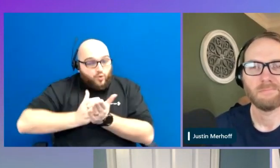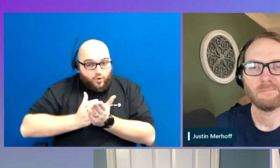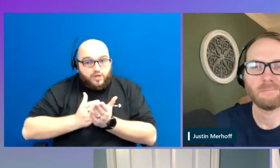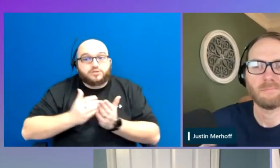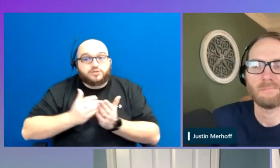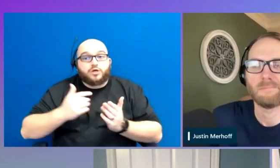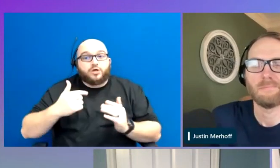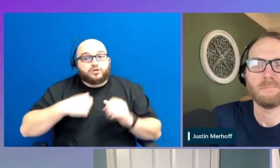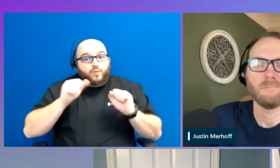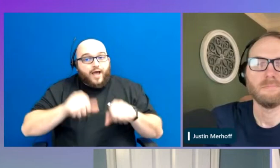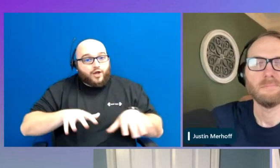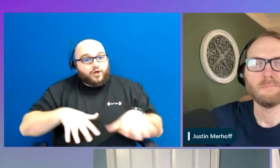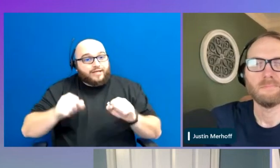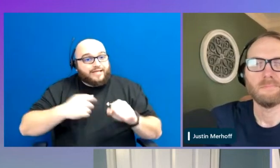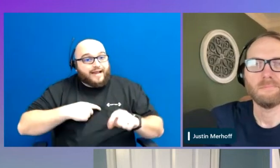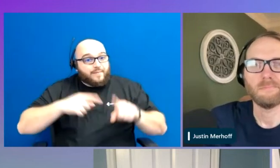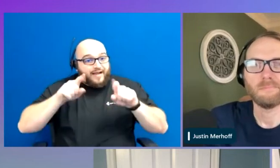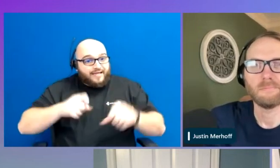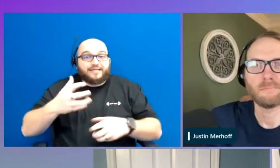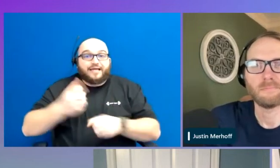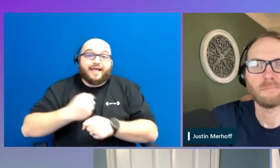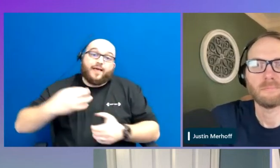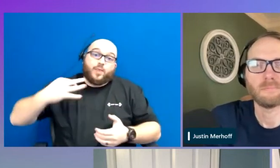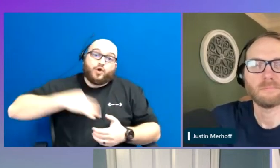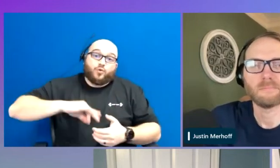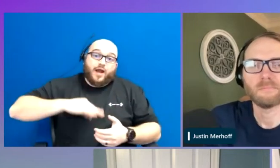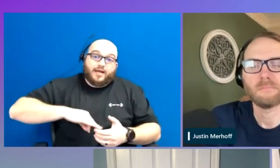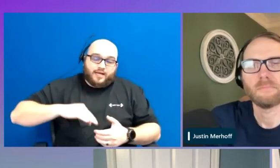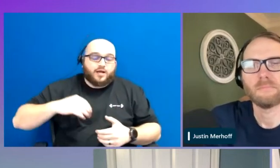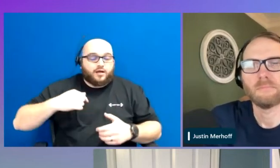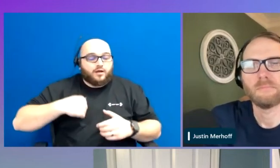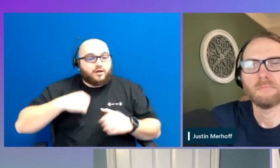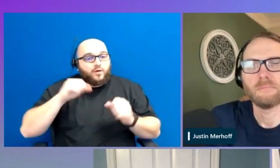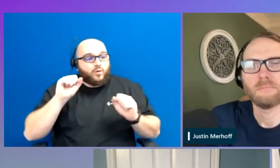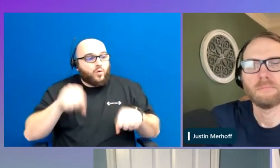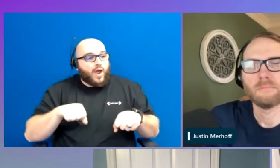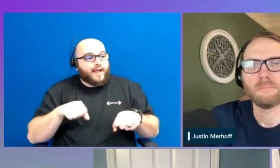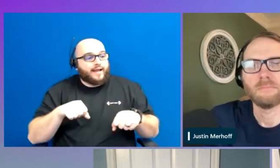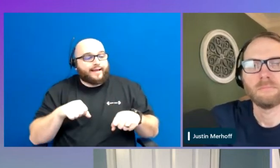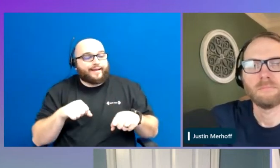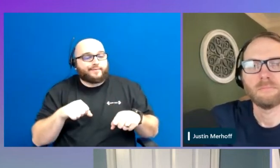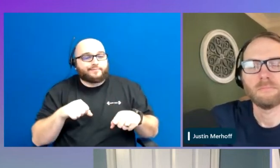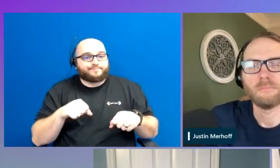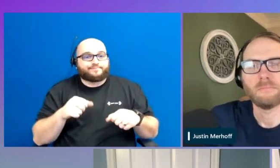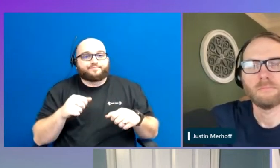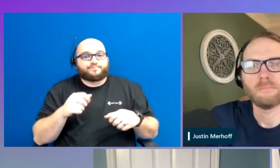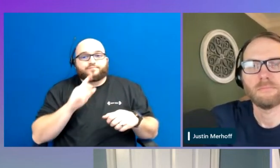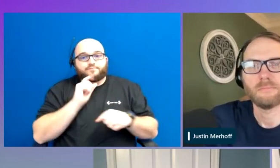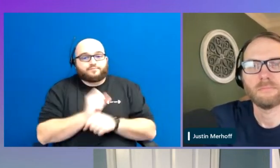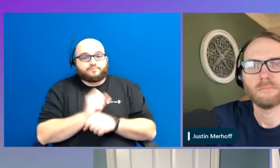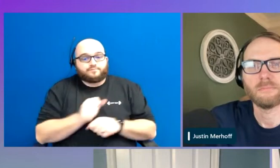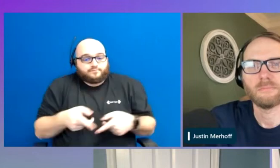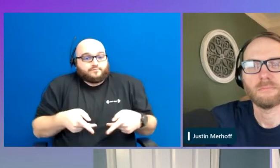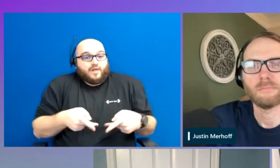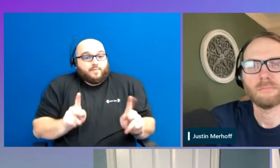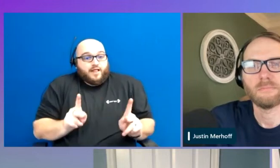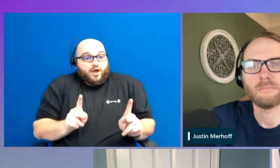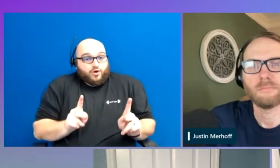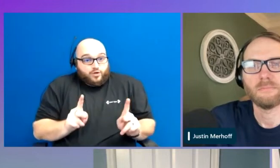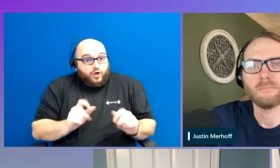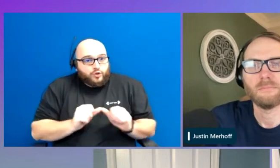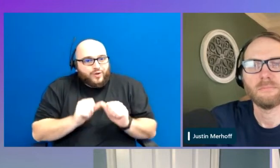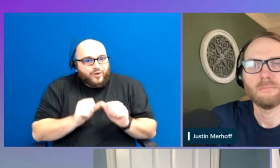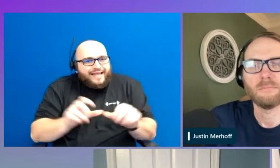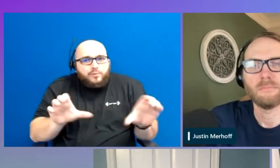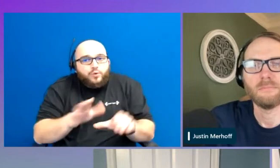test and get the credit so that I would be permitted committed to continue doing my job and